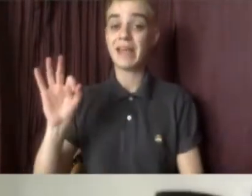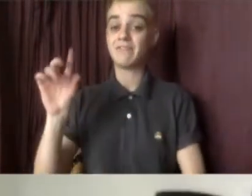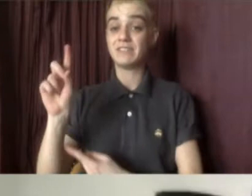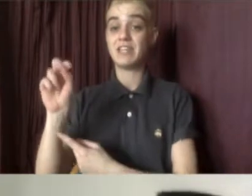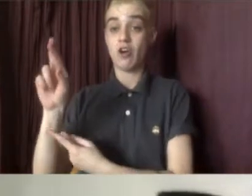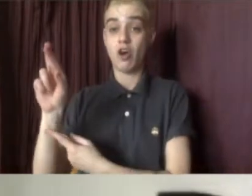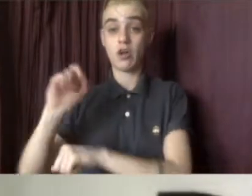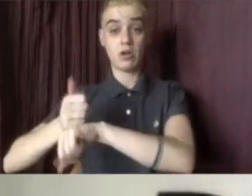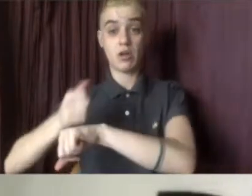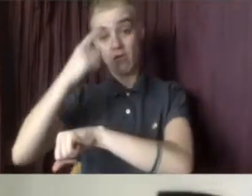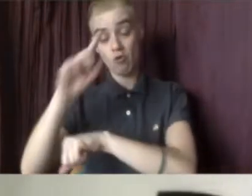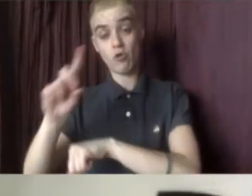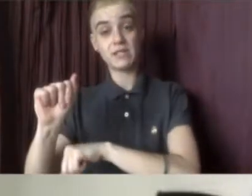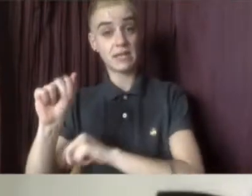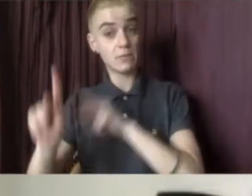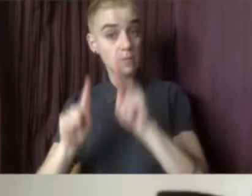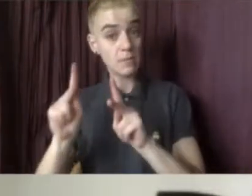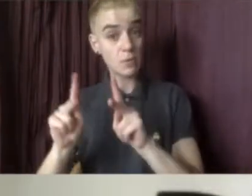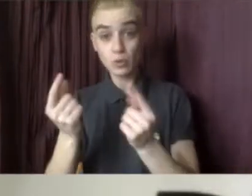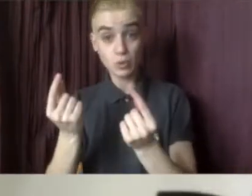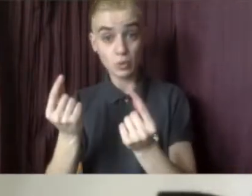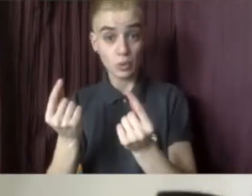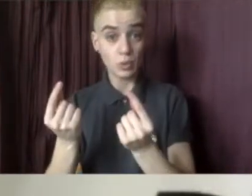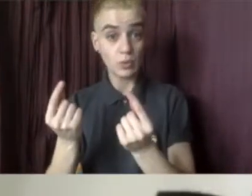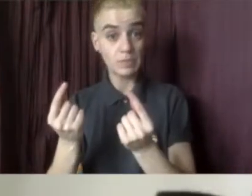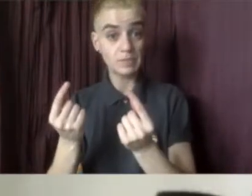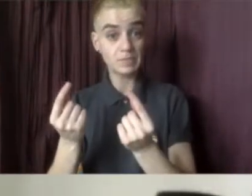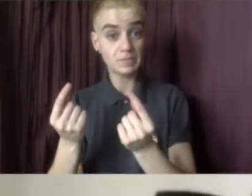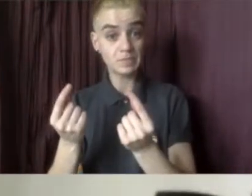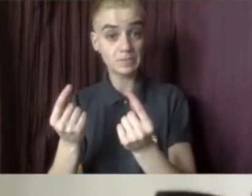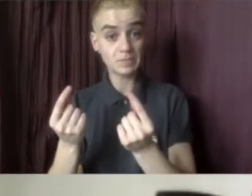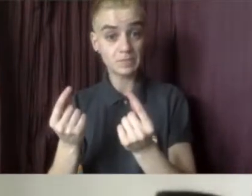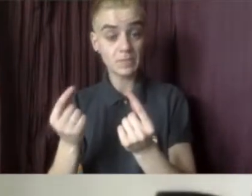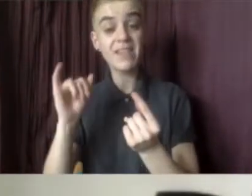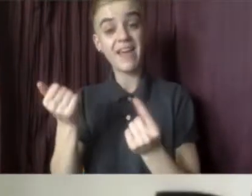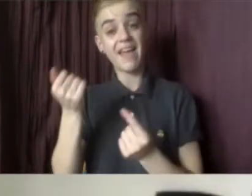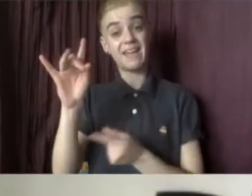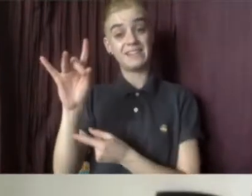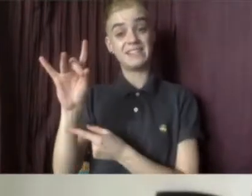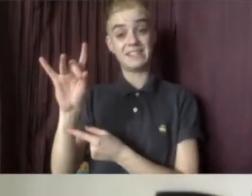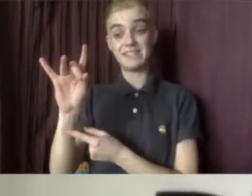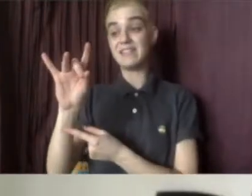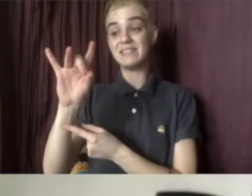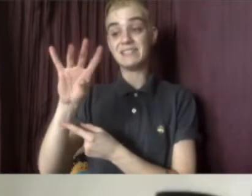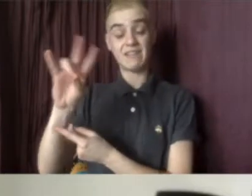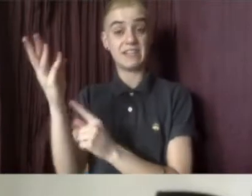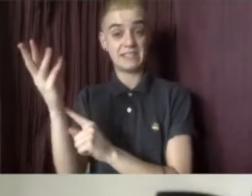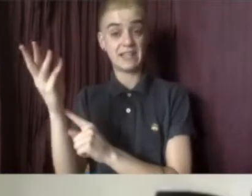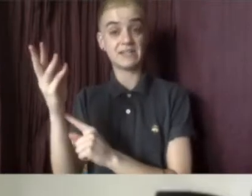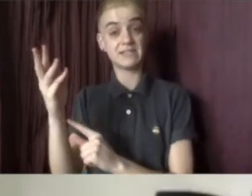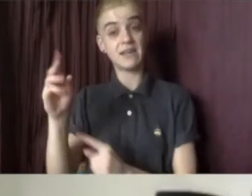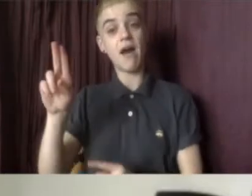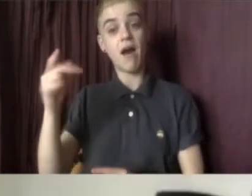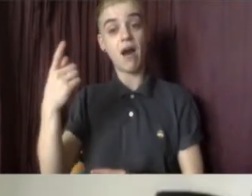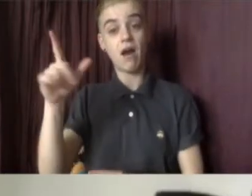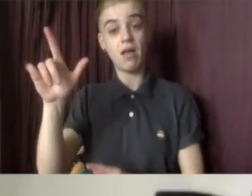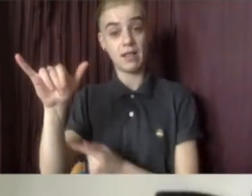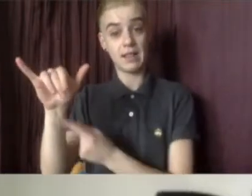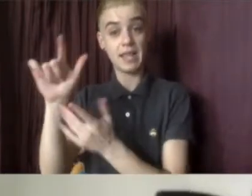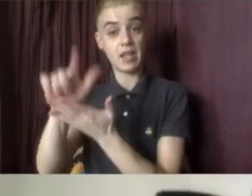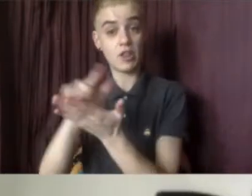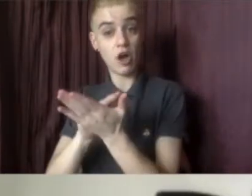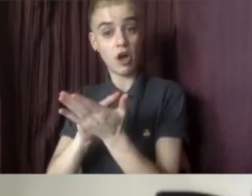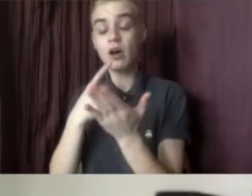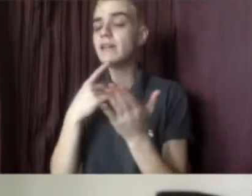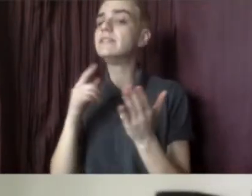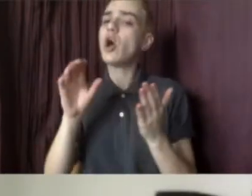people. And even though he had a disability himself, which he denied for many, many years, he did this to other disabled folks. And for all of those years, right,